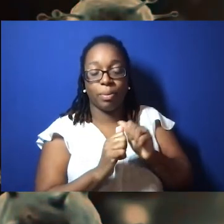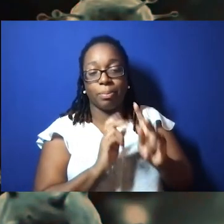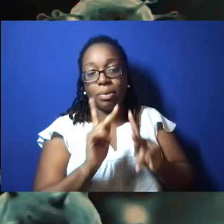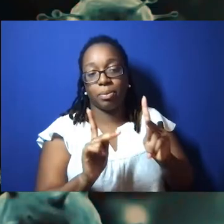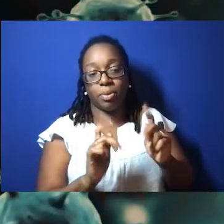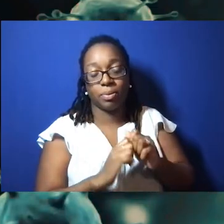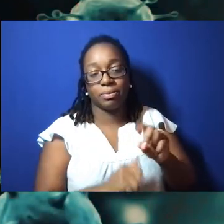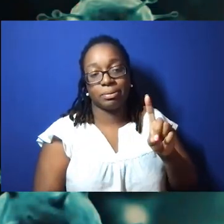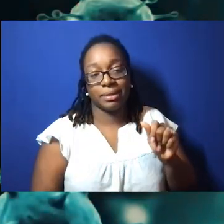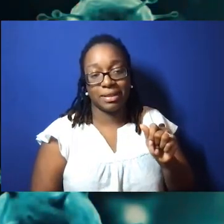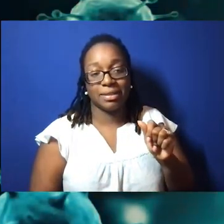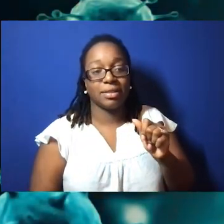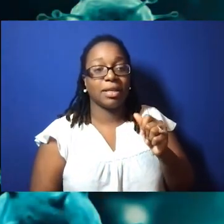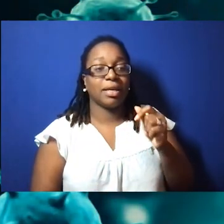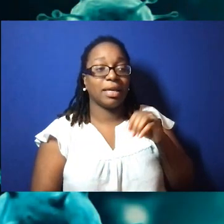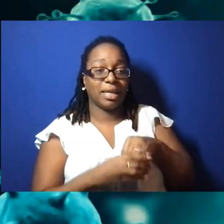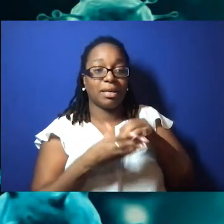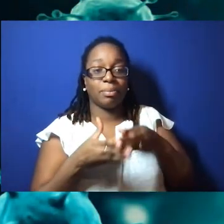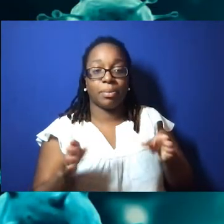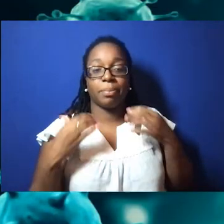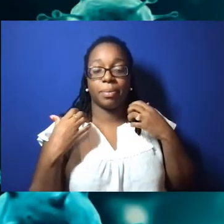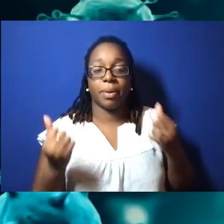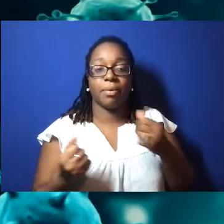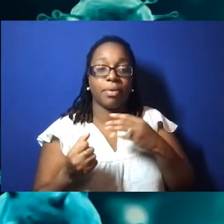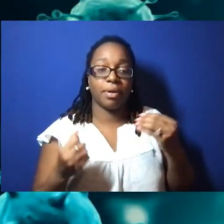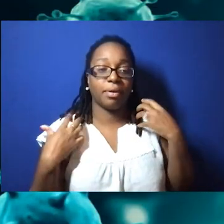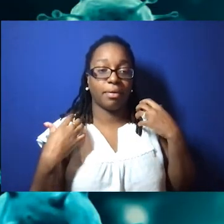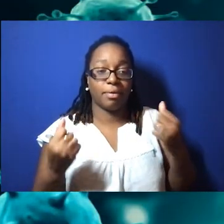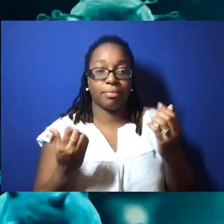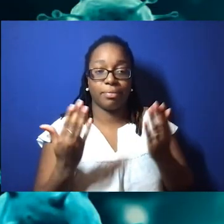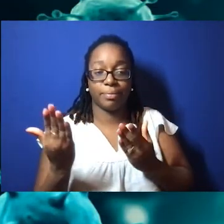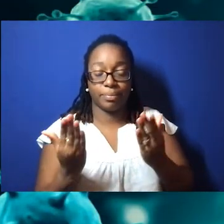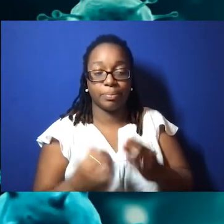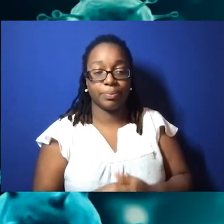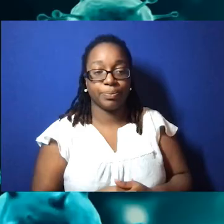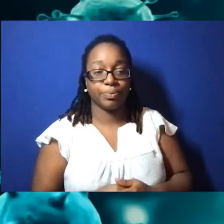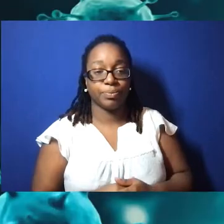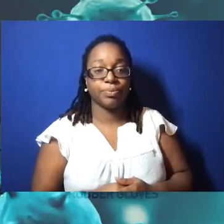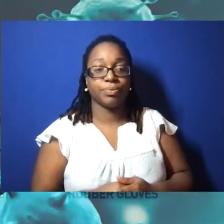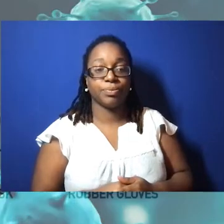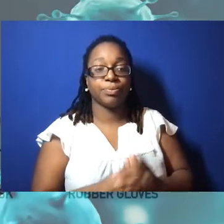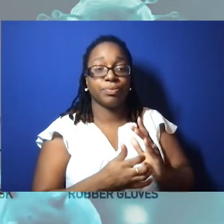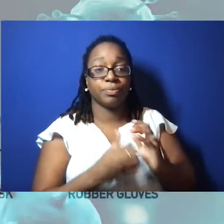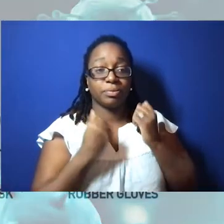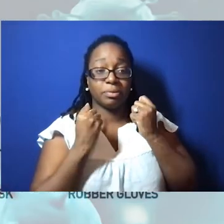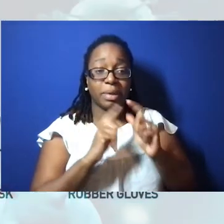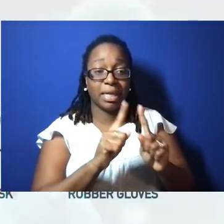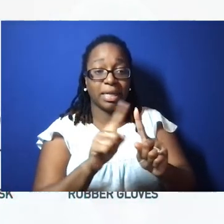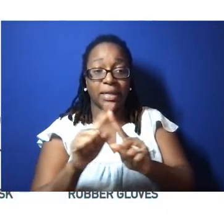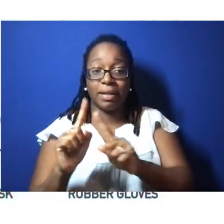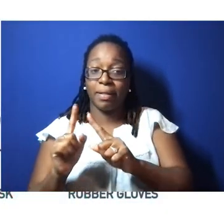arise for people with disabilities in public health and health services. Widely